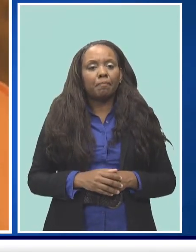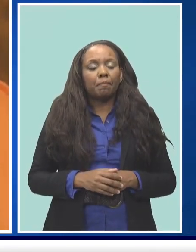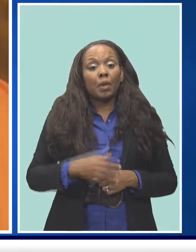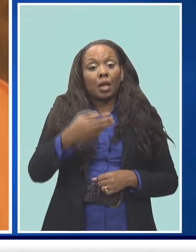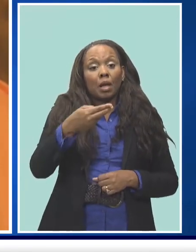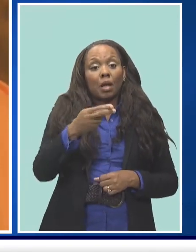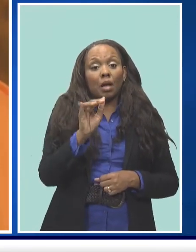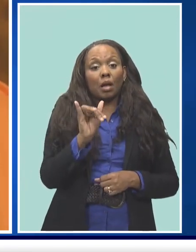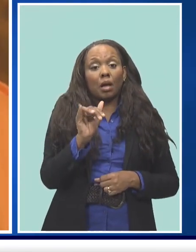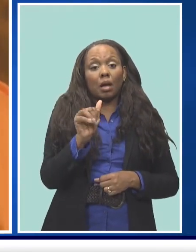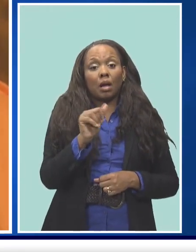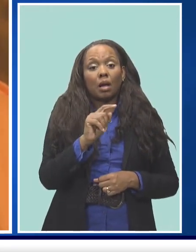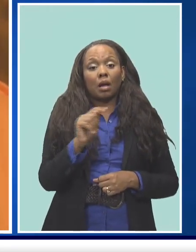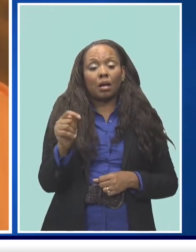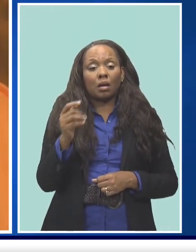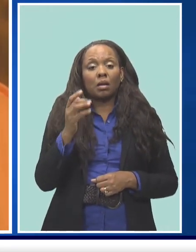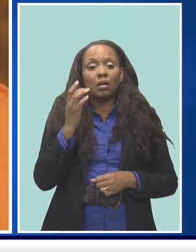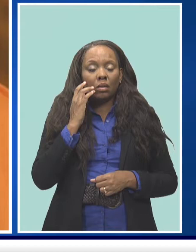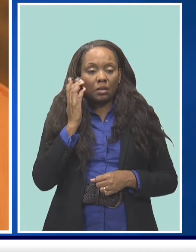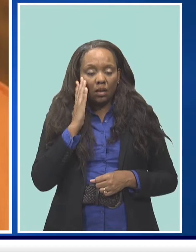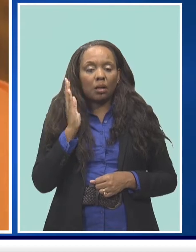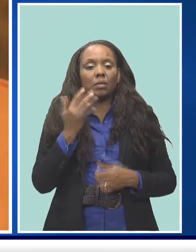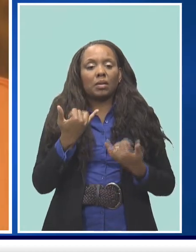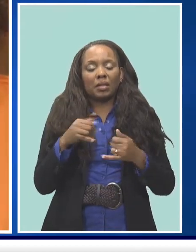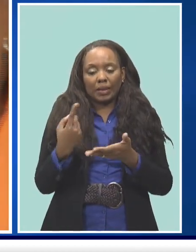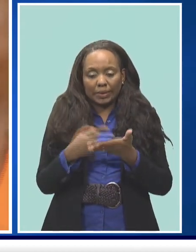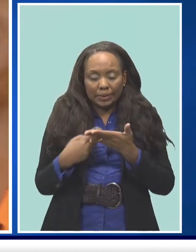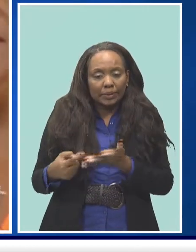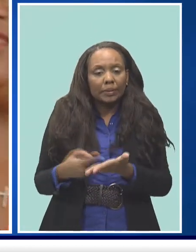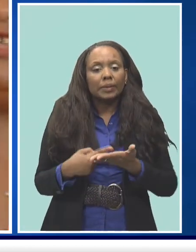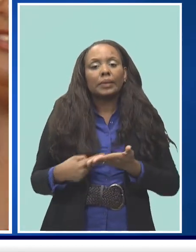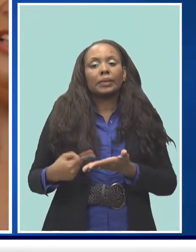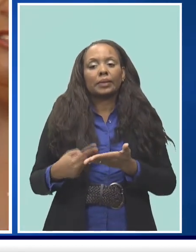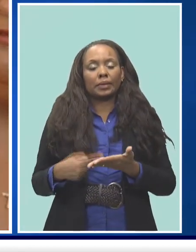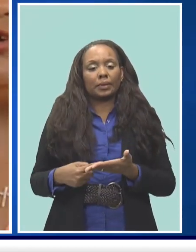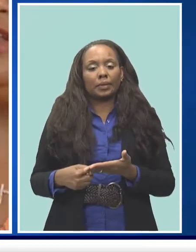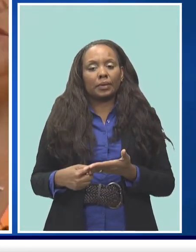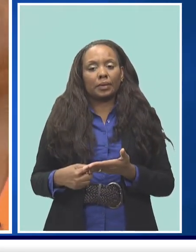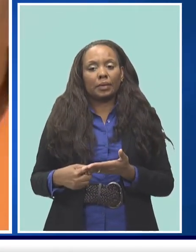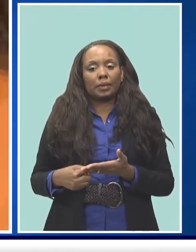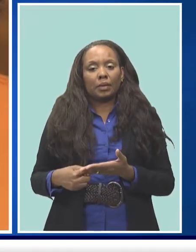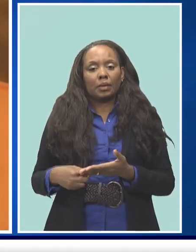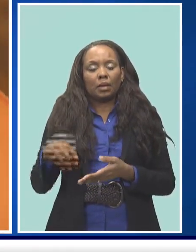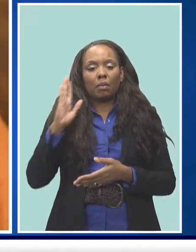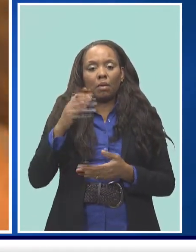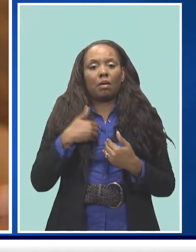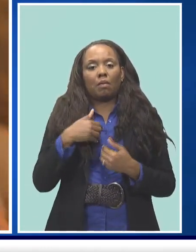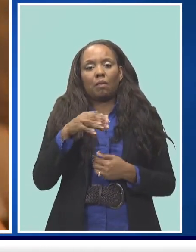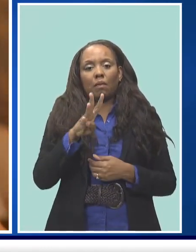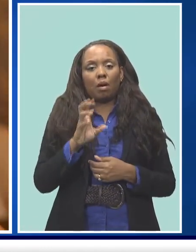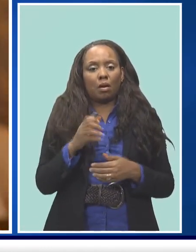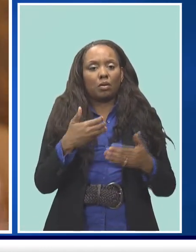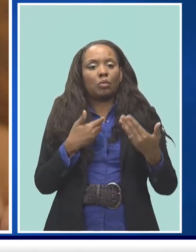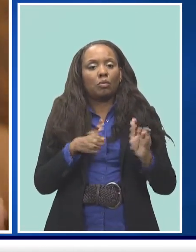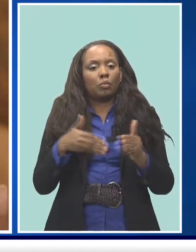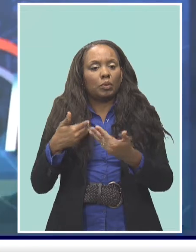public communication and town hall meetings, and that is intended for just under 400 rooms and 40 suites.